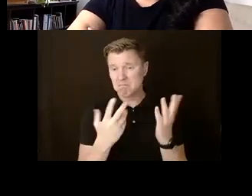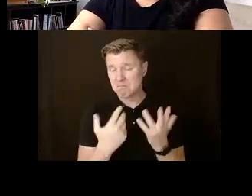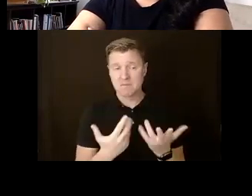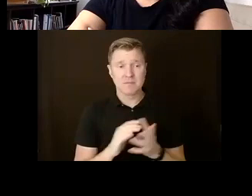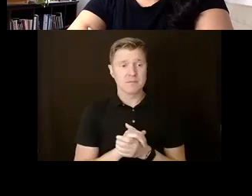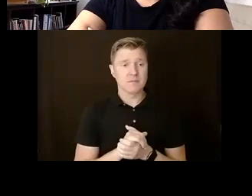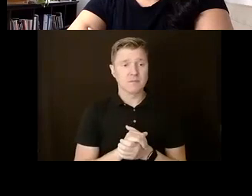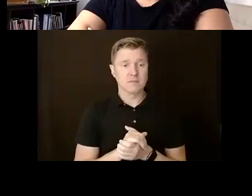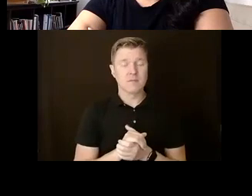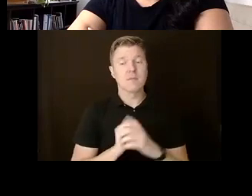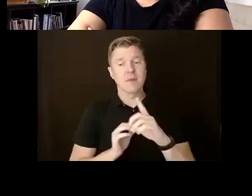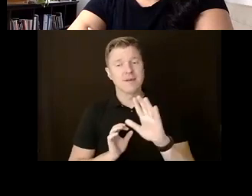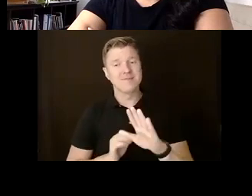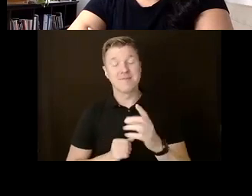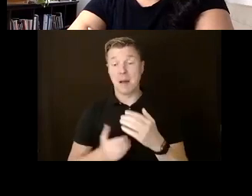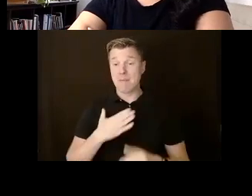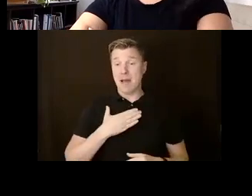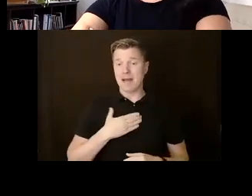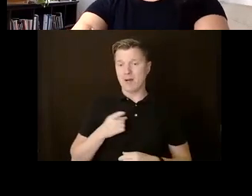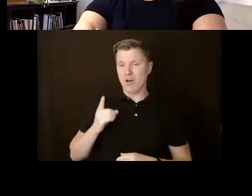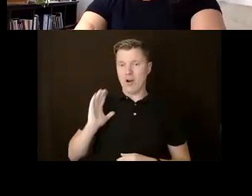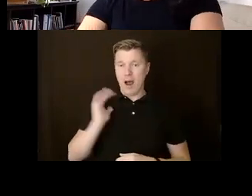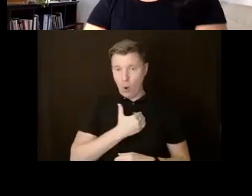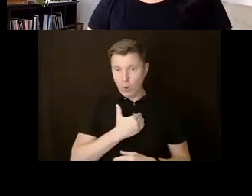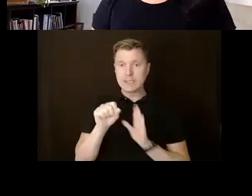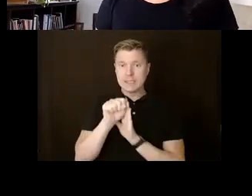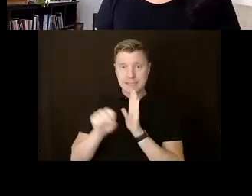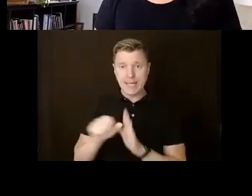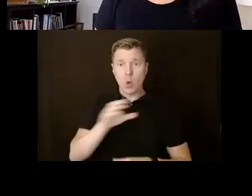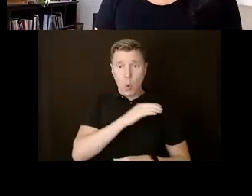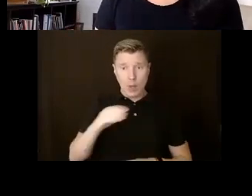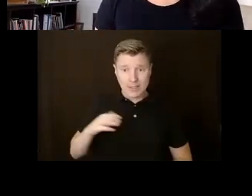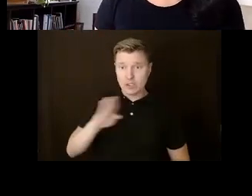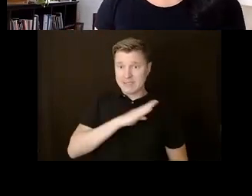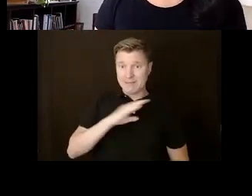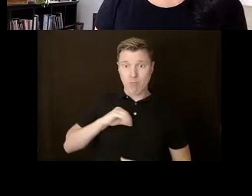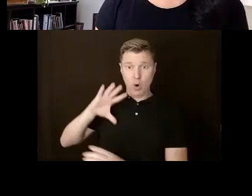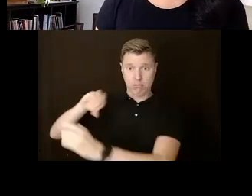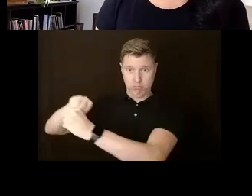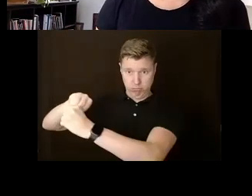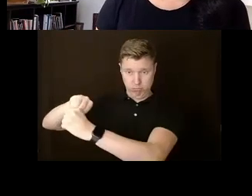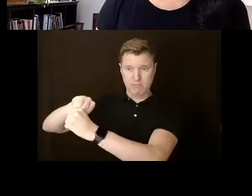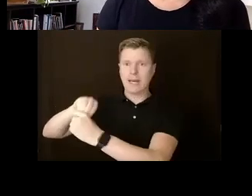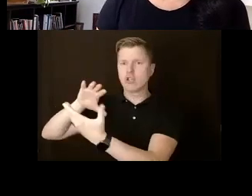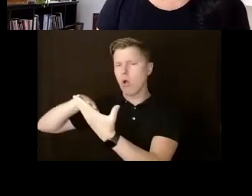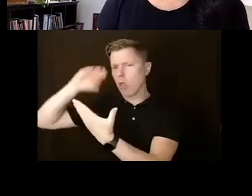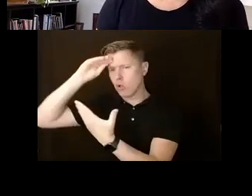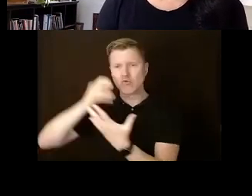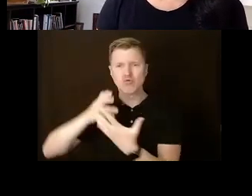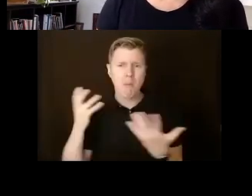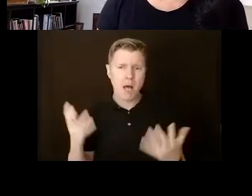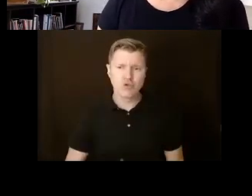board. I was on our state coalition's board, and I just learned so much in that